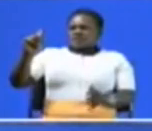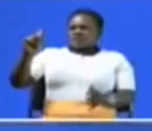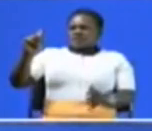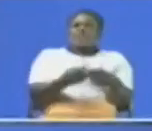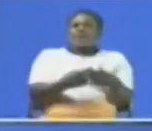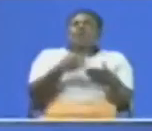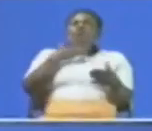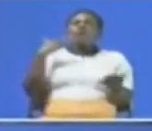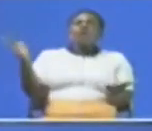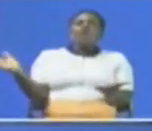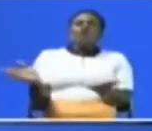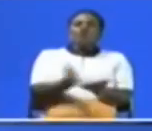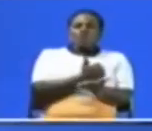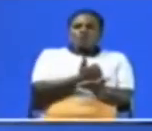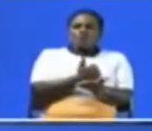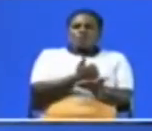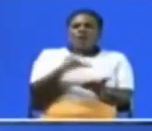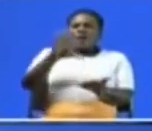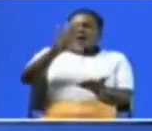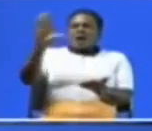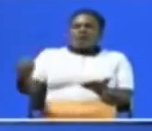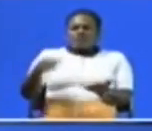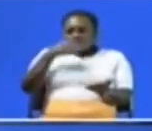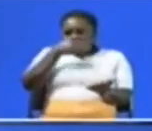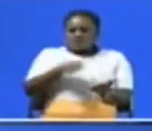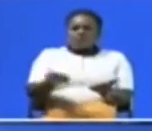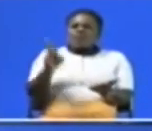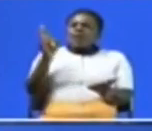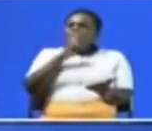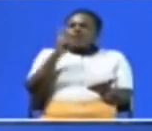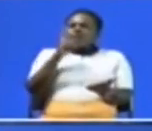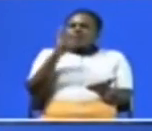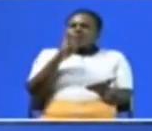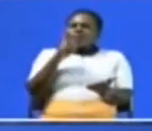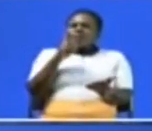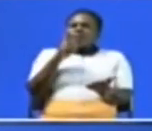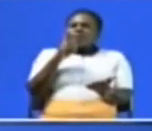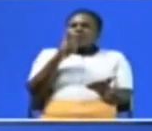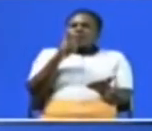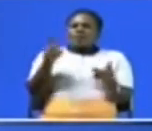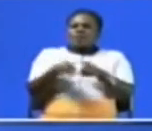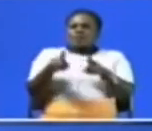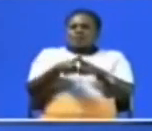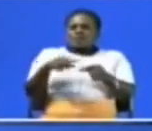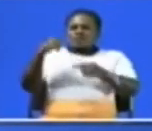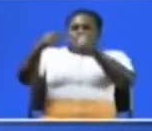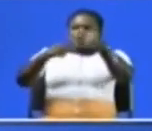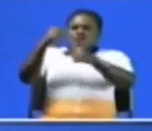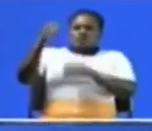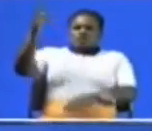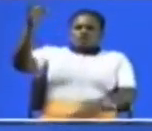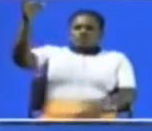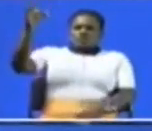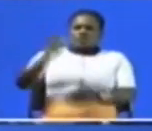it means we want to wipe out the population of African elephant, and which is dangerous to us and even to the generations to